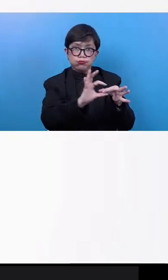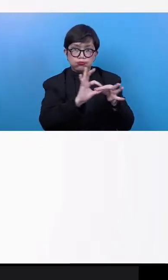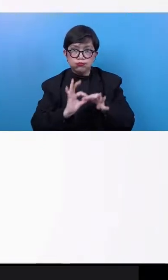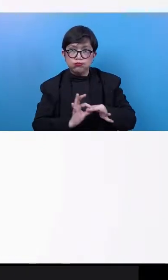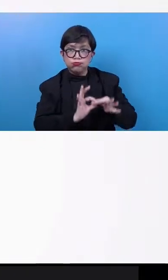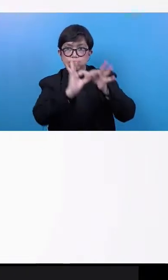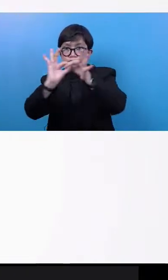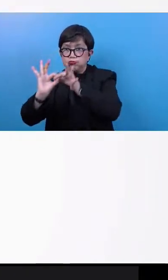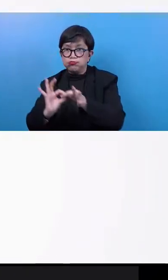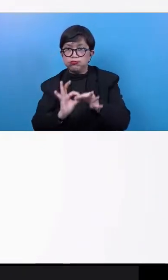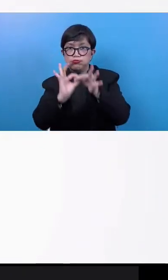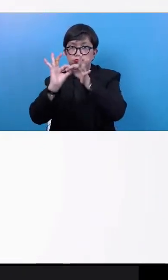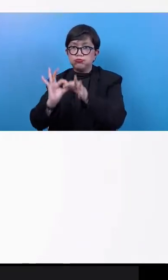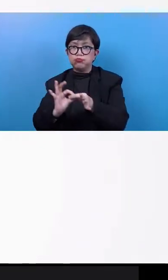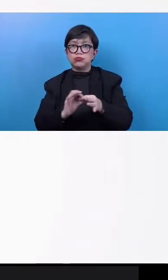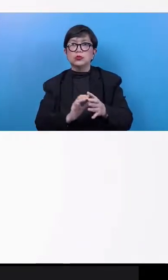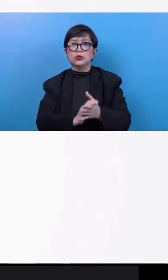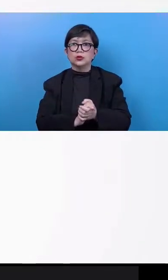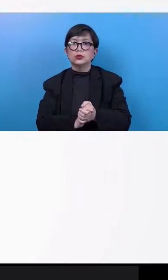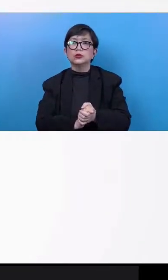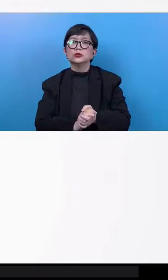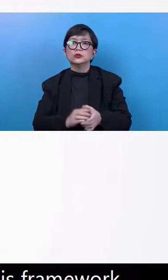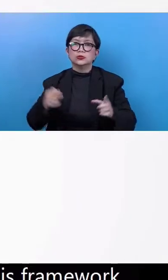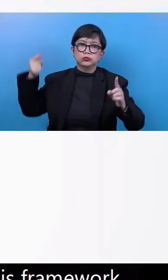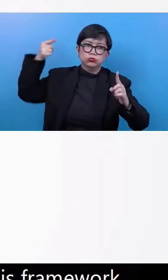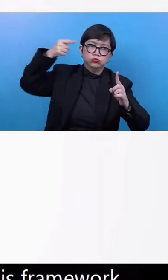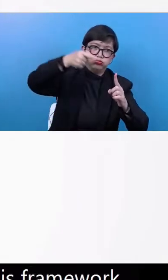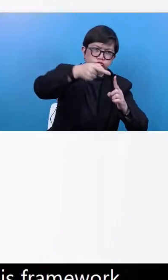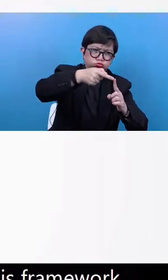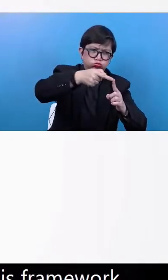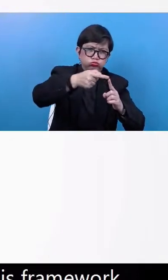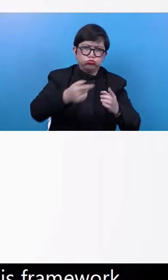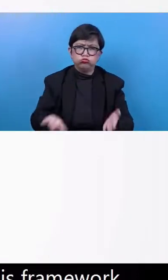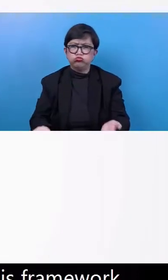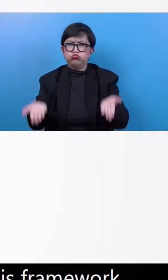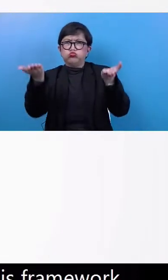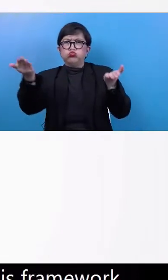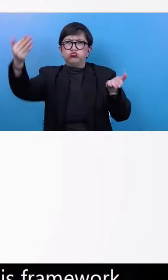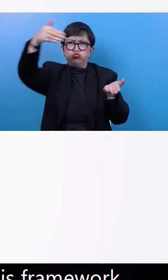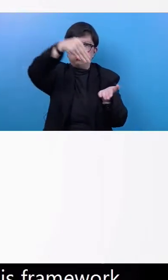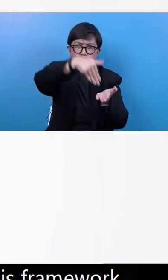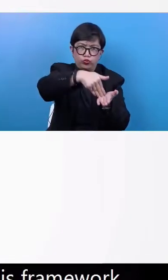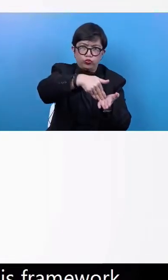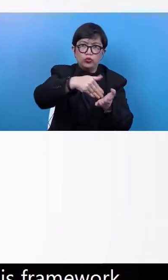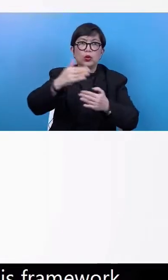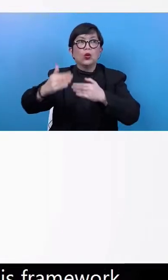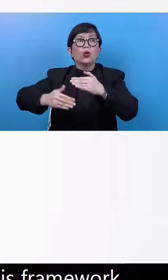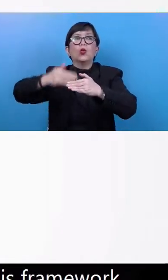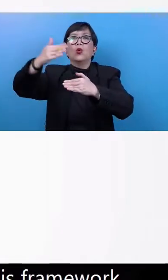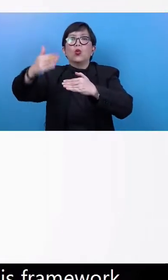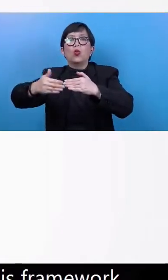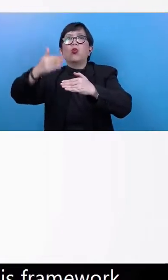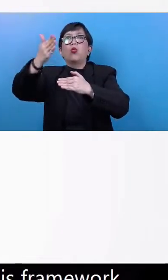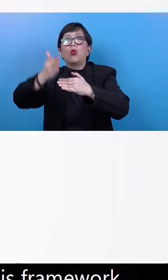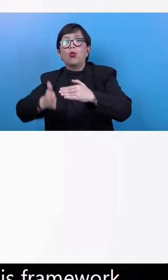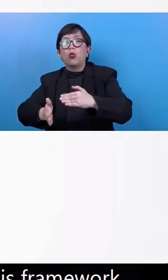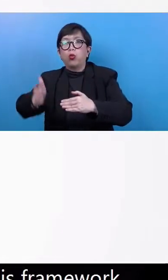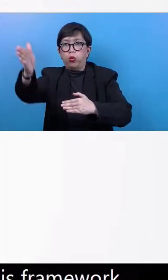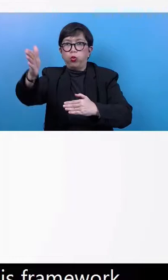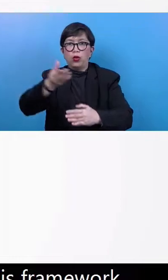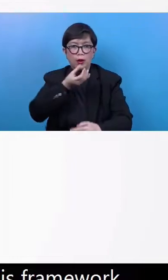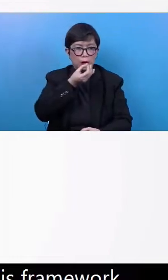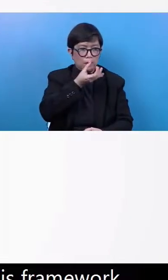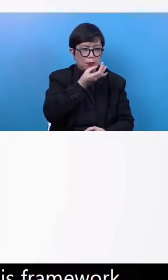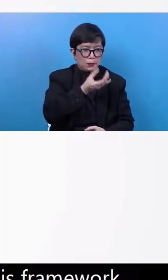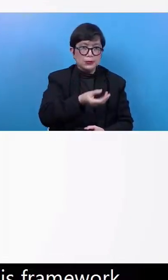also ensuring that such recovery are actually sustainable. And I think that's the message that we can be able to take home, and we are